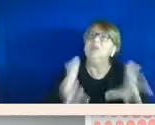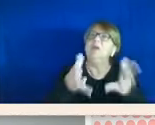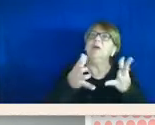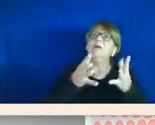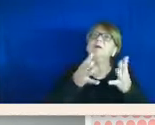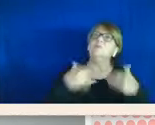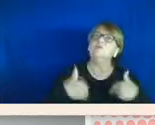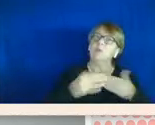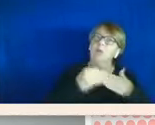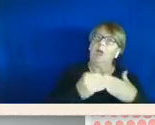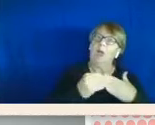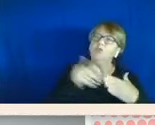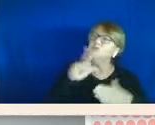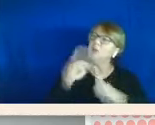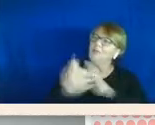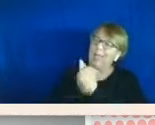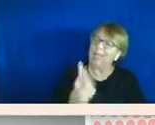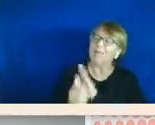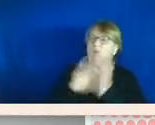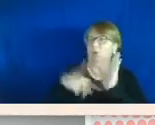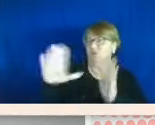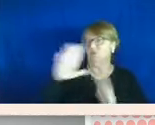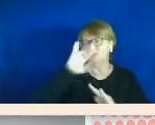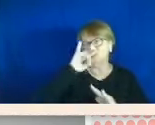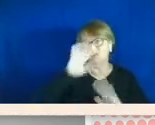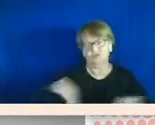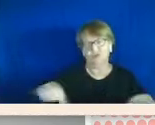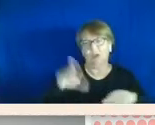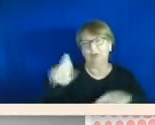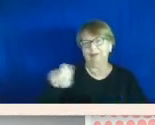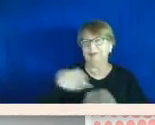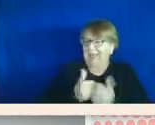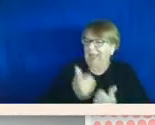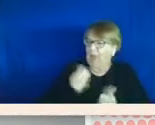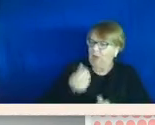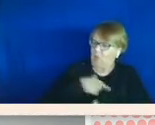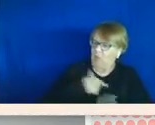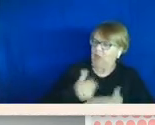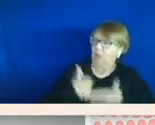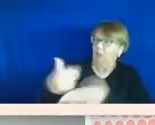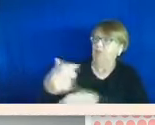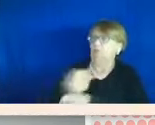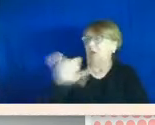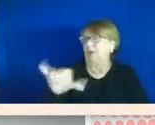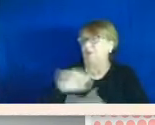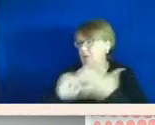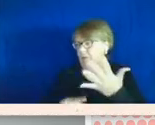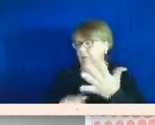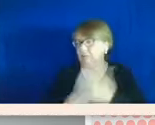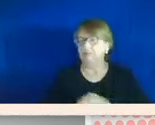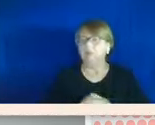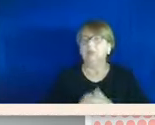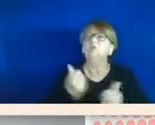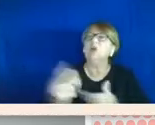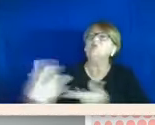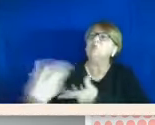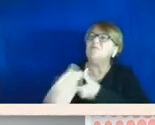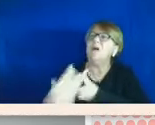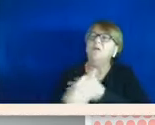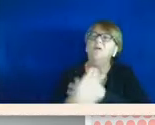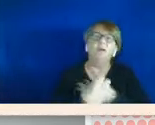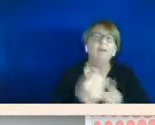child needs. And then how can we help you get that? And very much trying to involve everyone that's involved in that